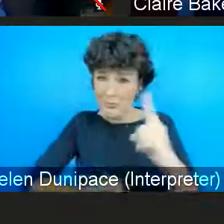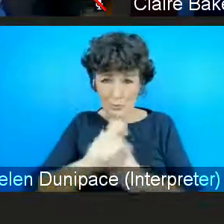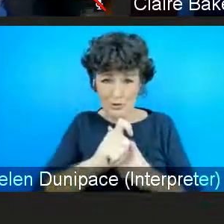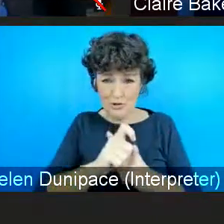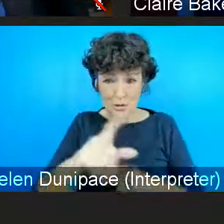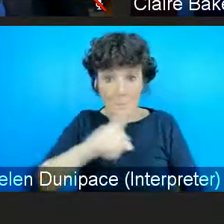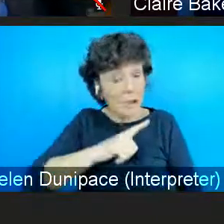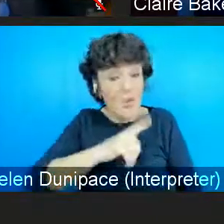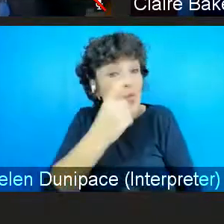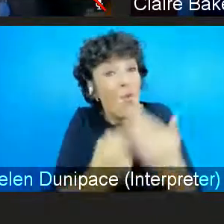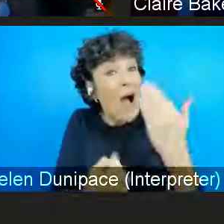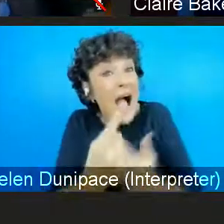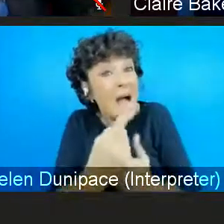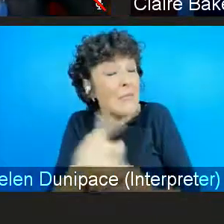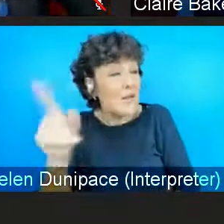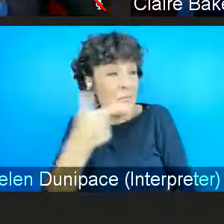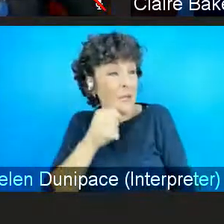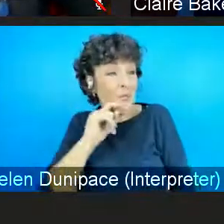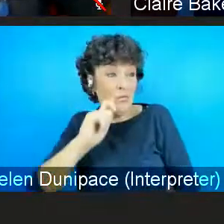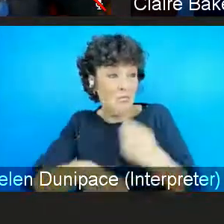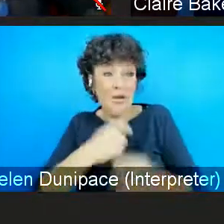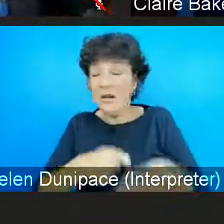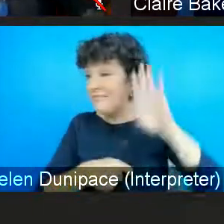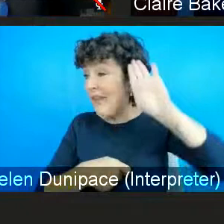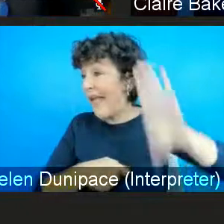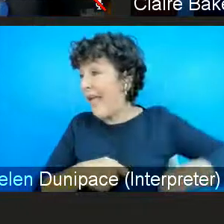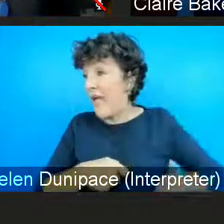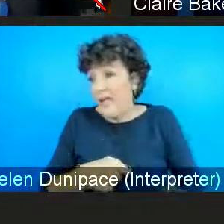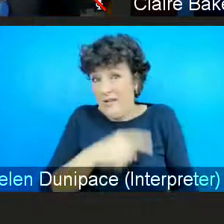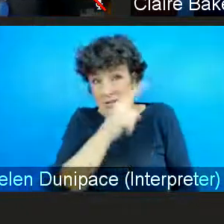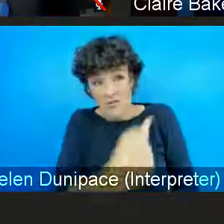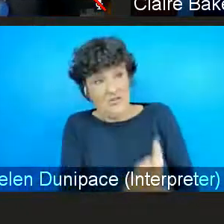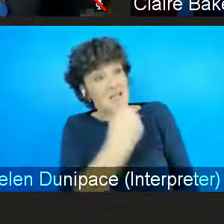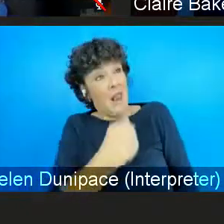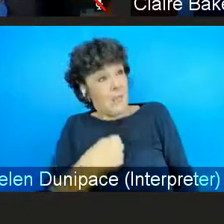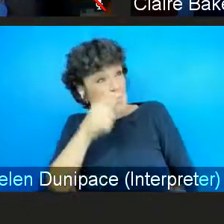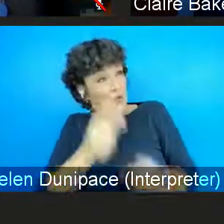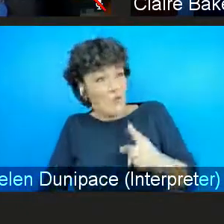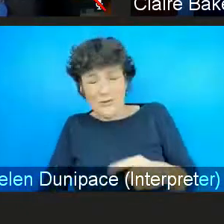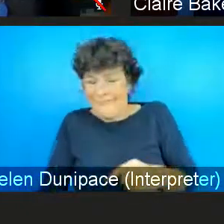it will become something that unfortunately is done to people rather than with them.